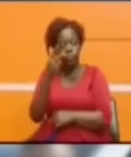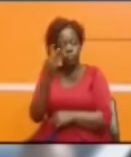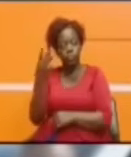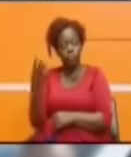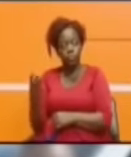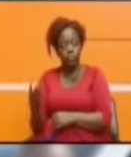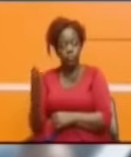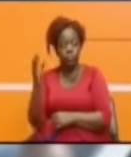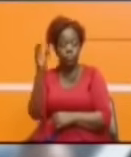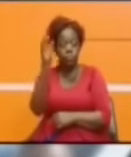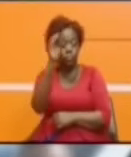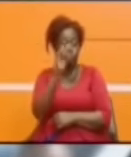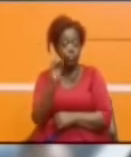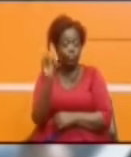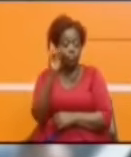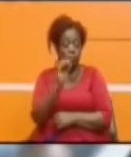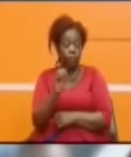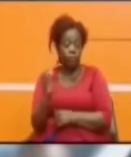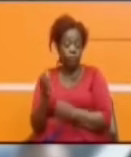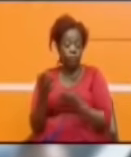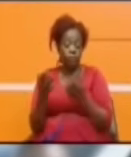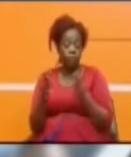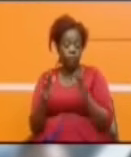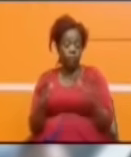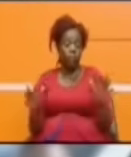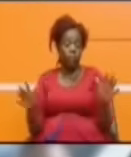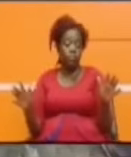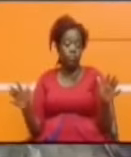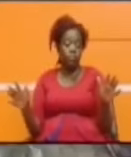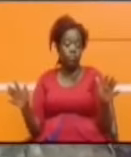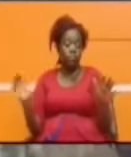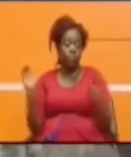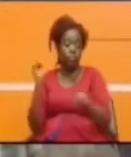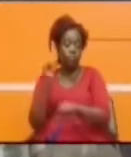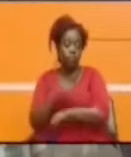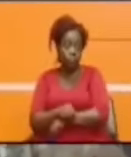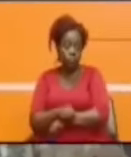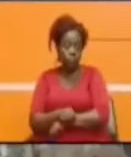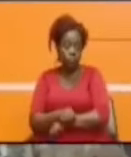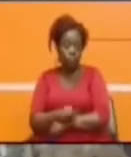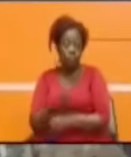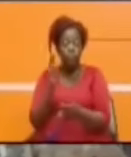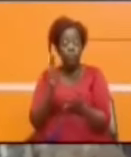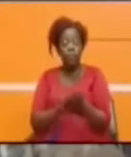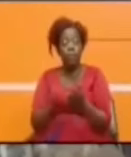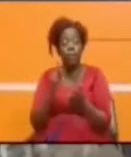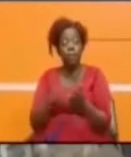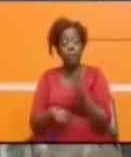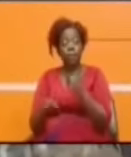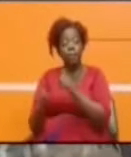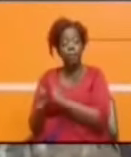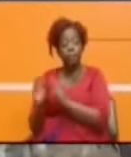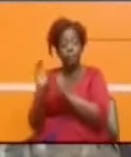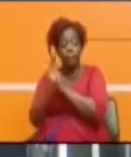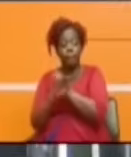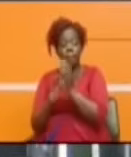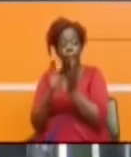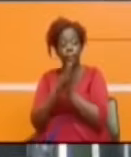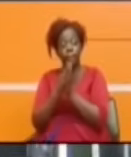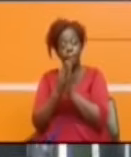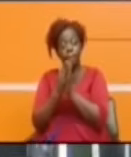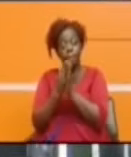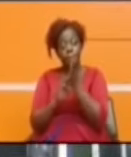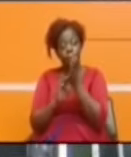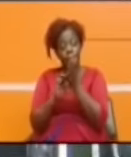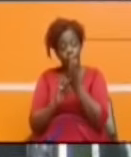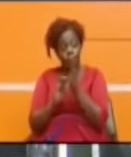of October we had wiped out that force. Mbadi akakasiza nti ebyokwerinda by'eggwanga babikwasiza maanyi